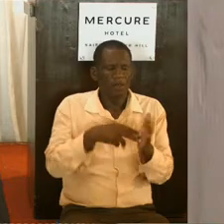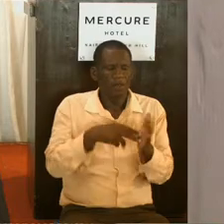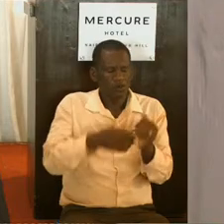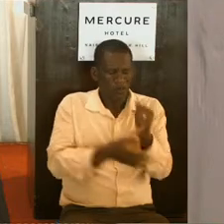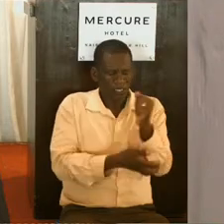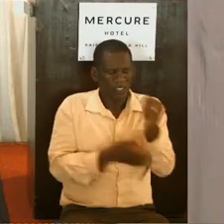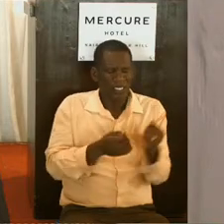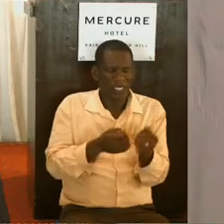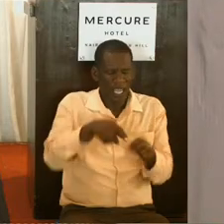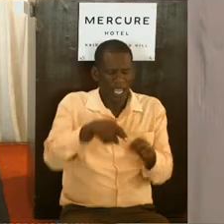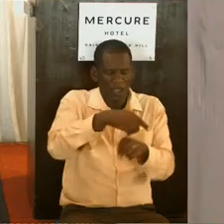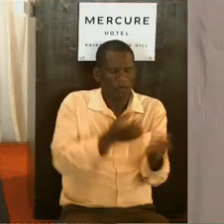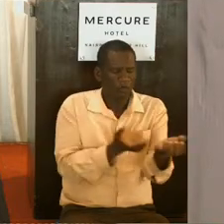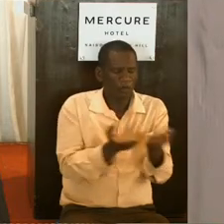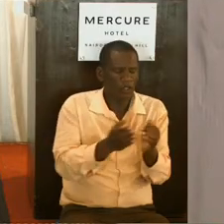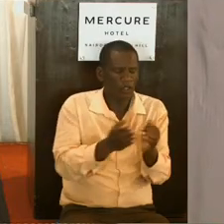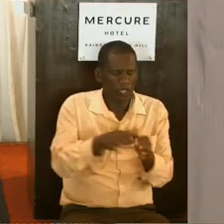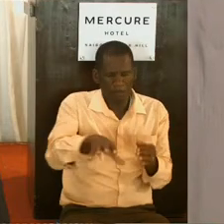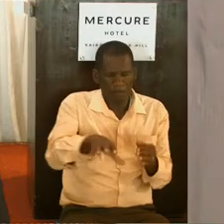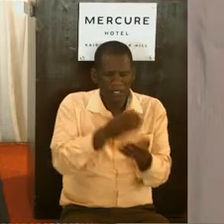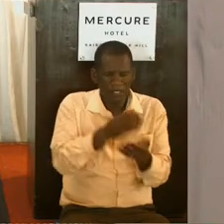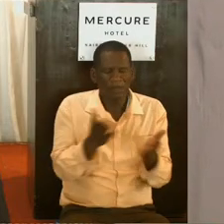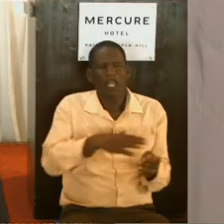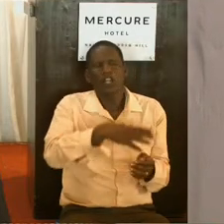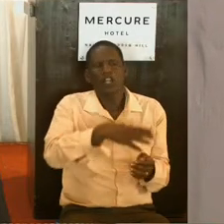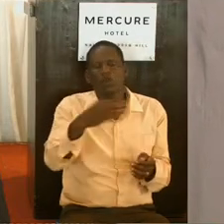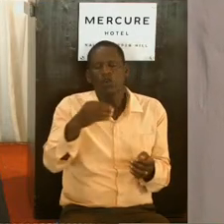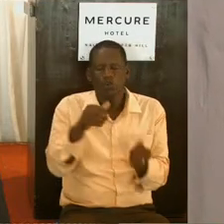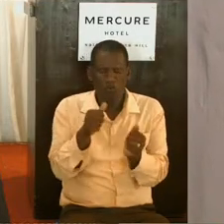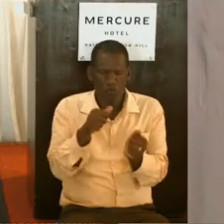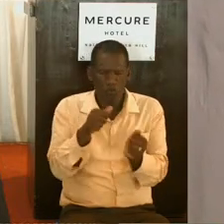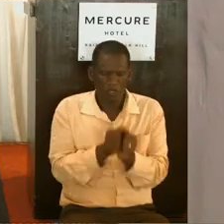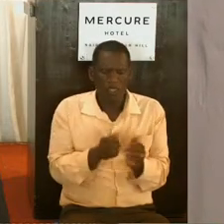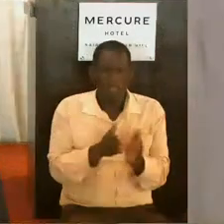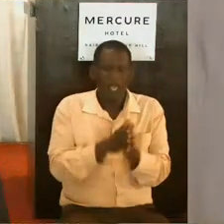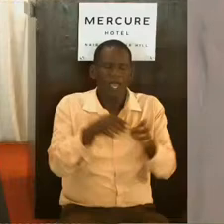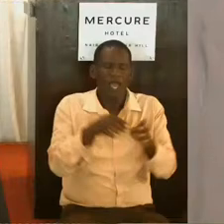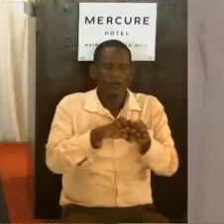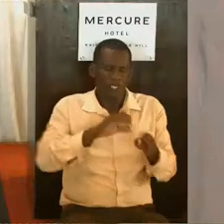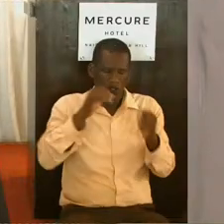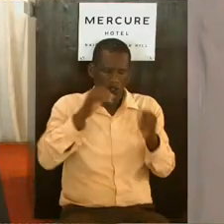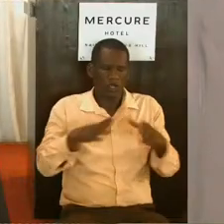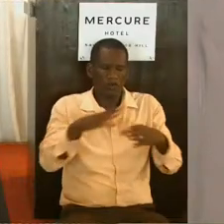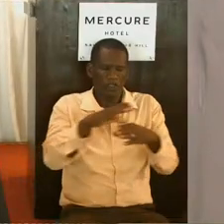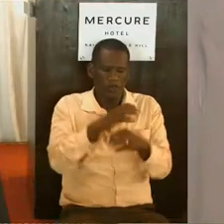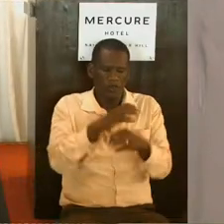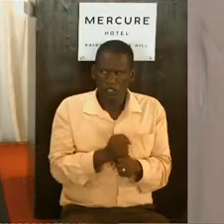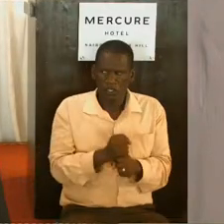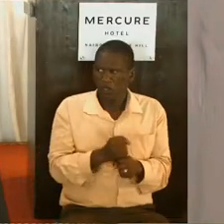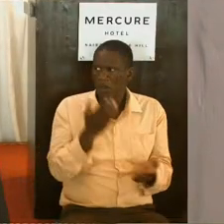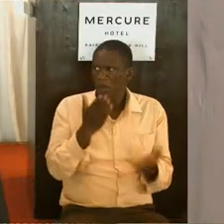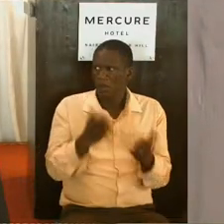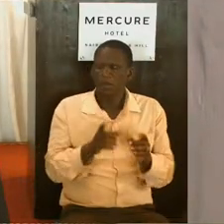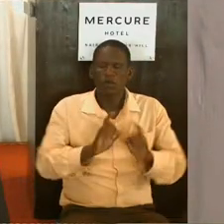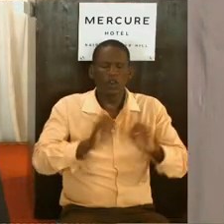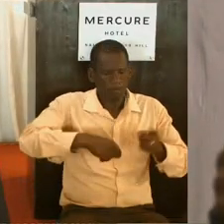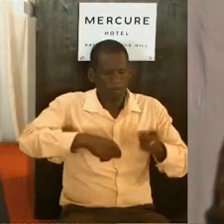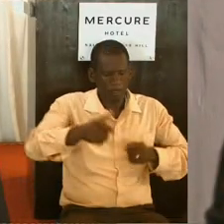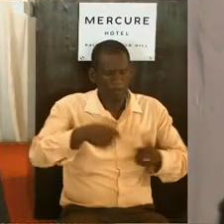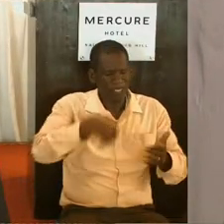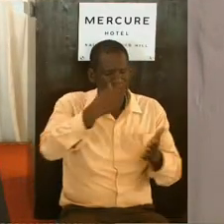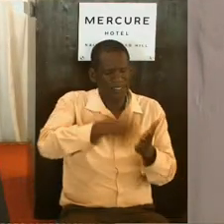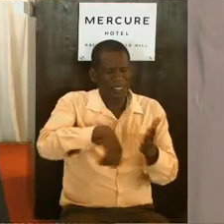hours from business you can pick something and just go out and also as the owner of the organization you probably are not paying